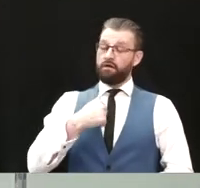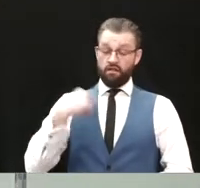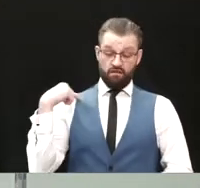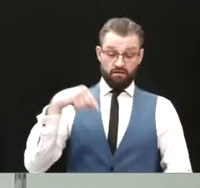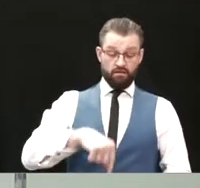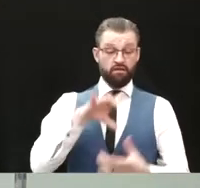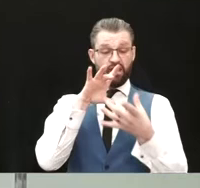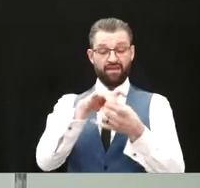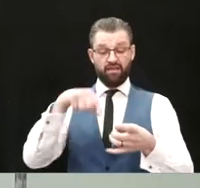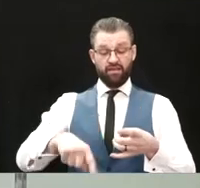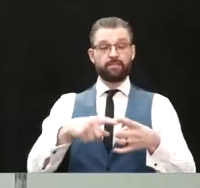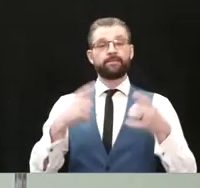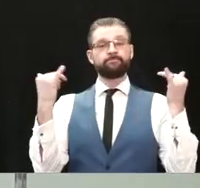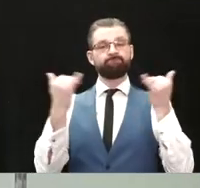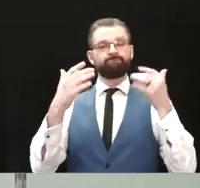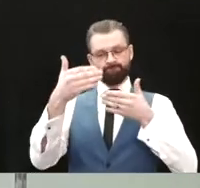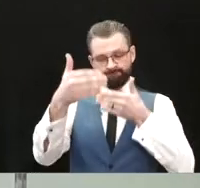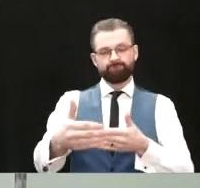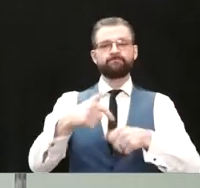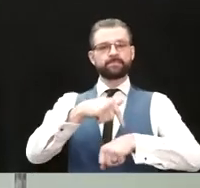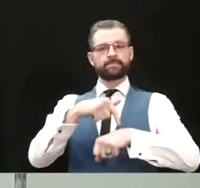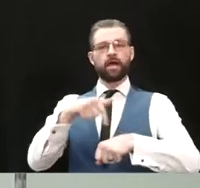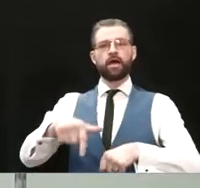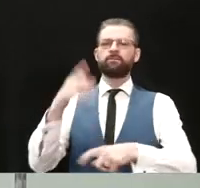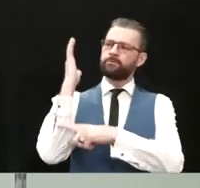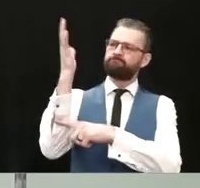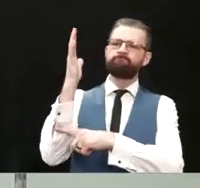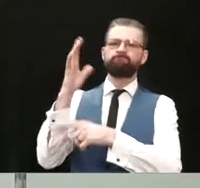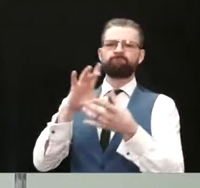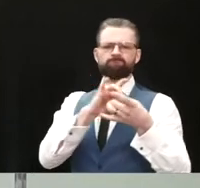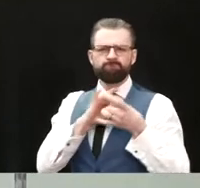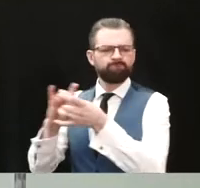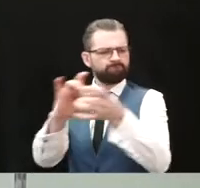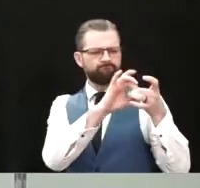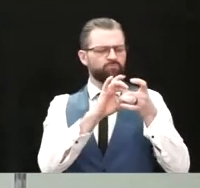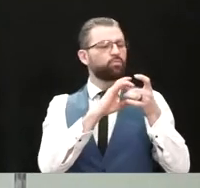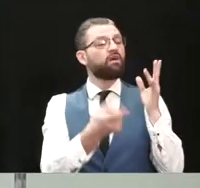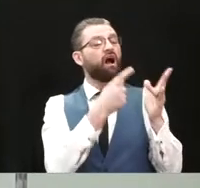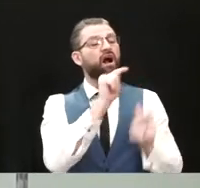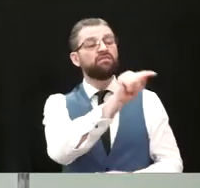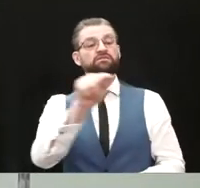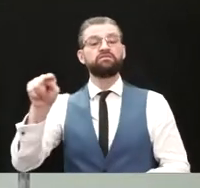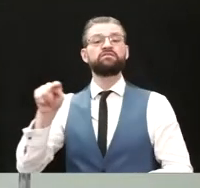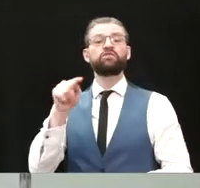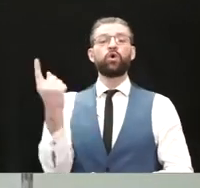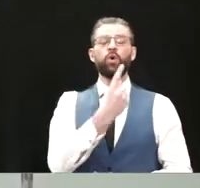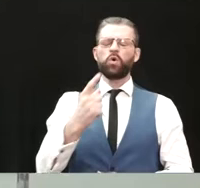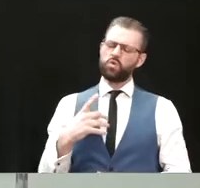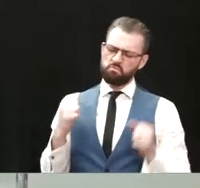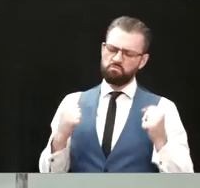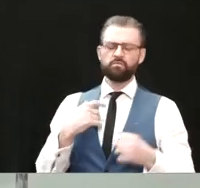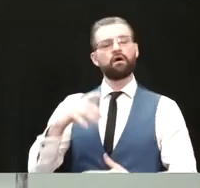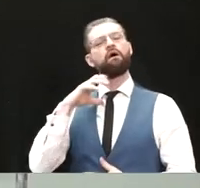this ceremony and to be standing in solidarity with so many others who are